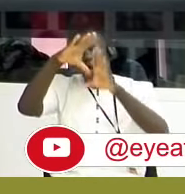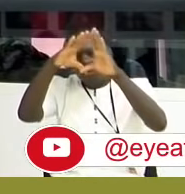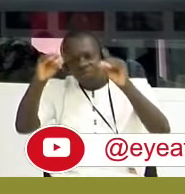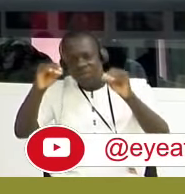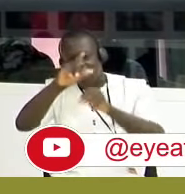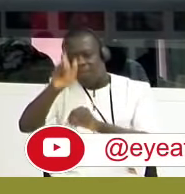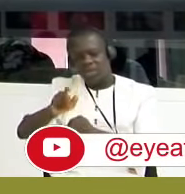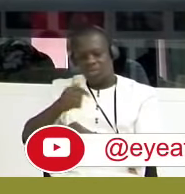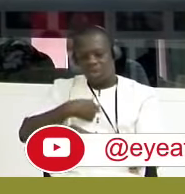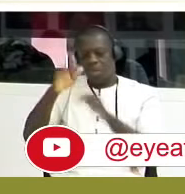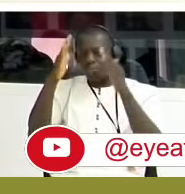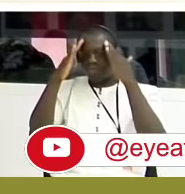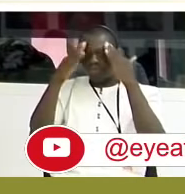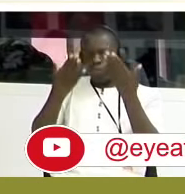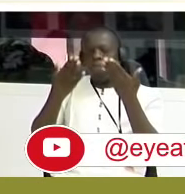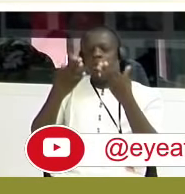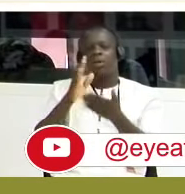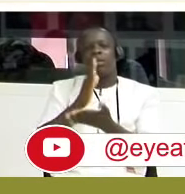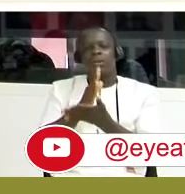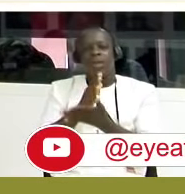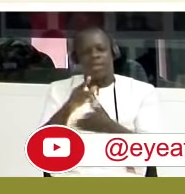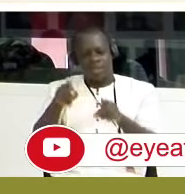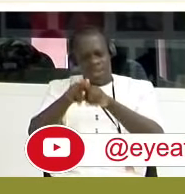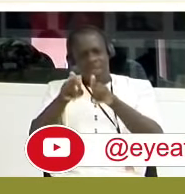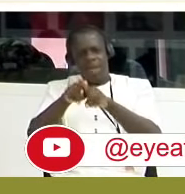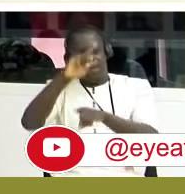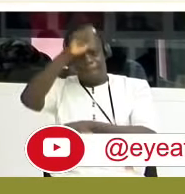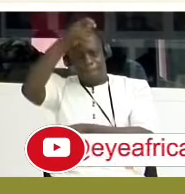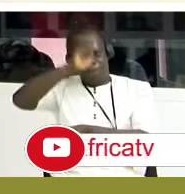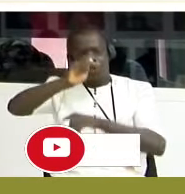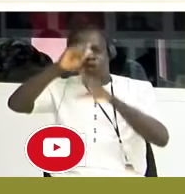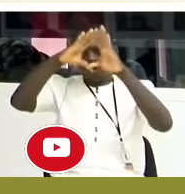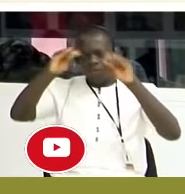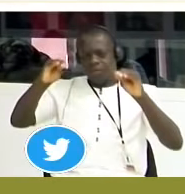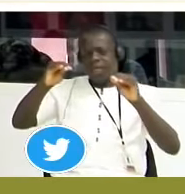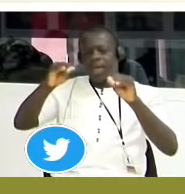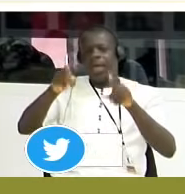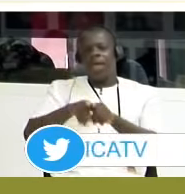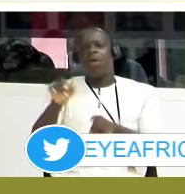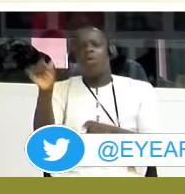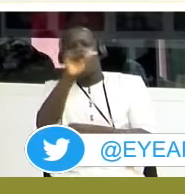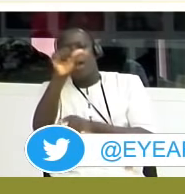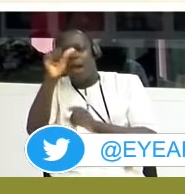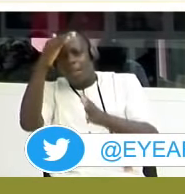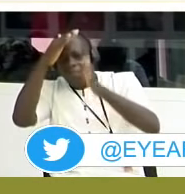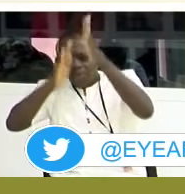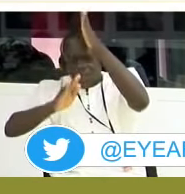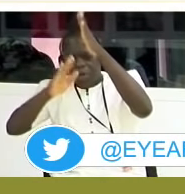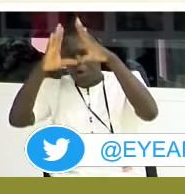Valentine was a police officer like me, but the military officers, I did not know them.